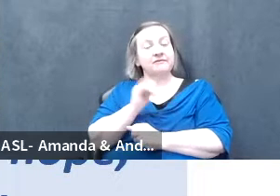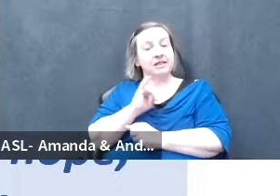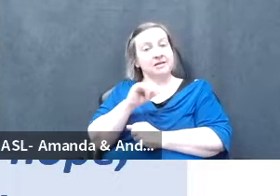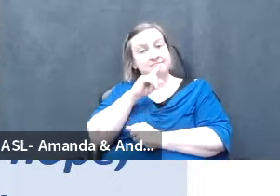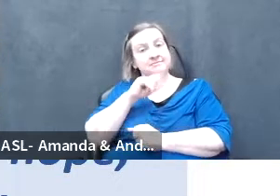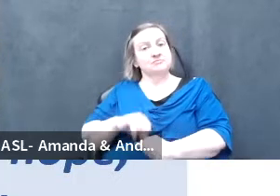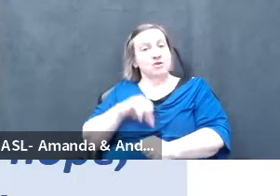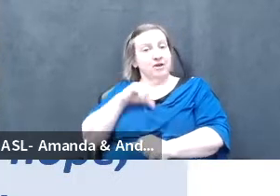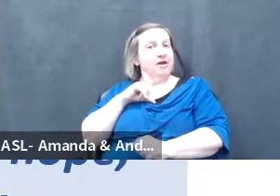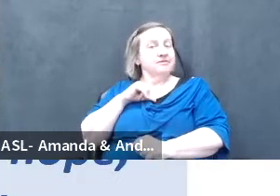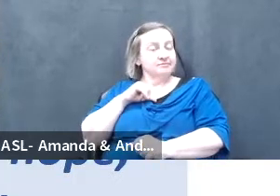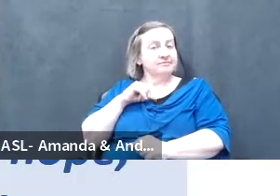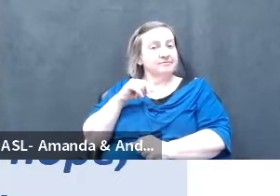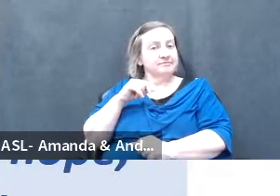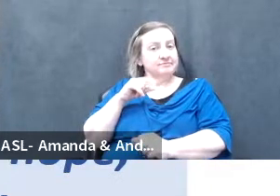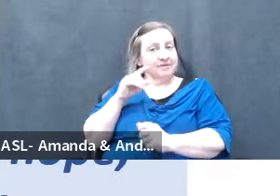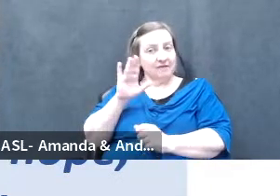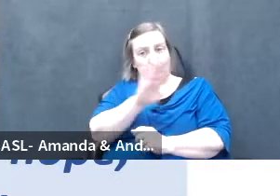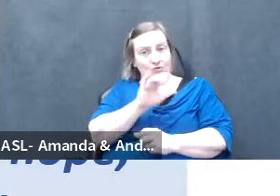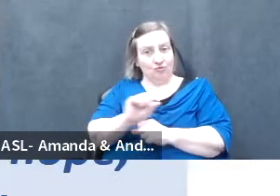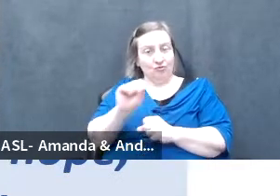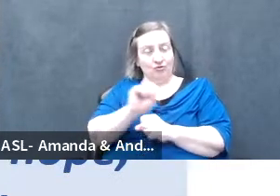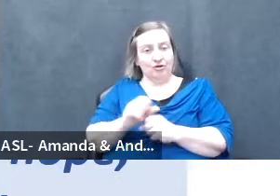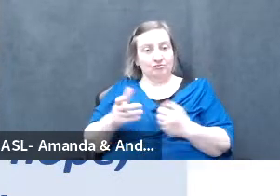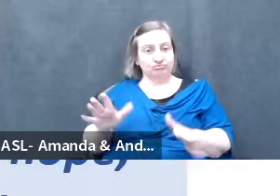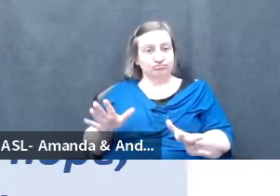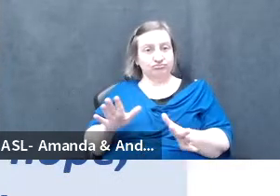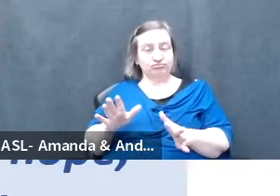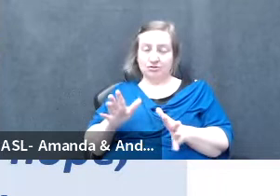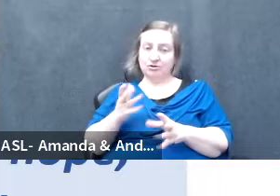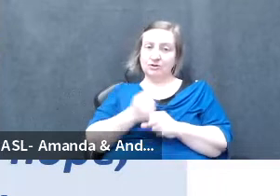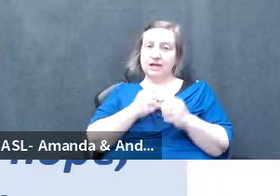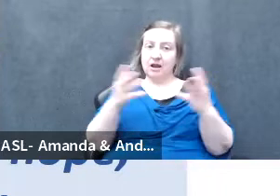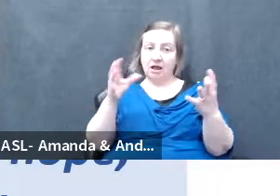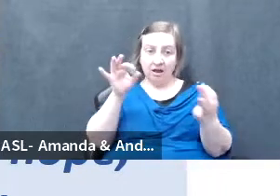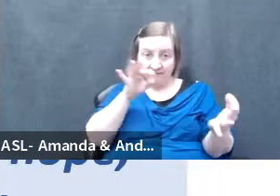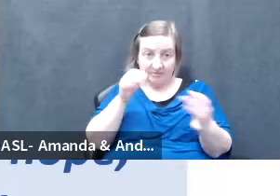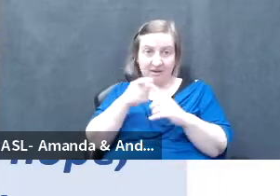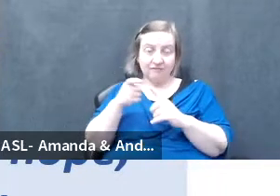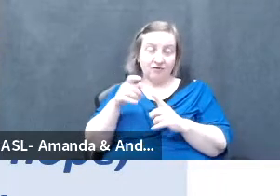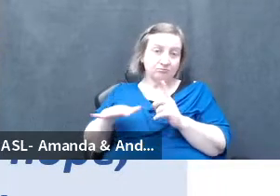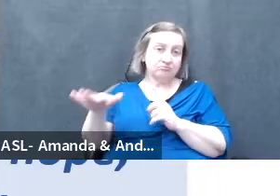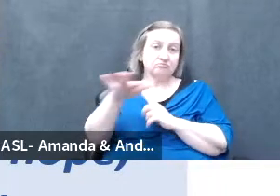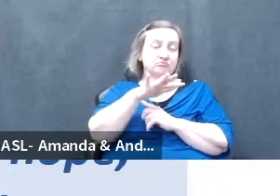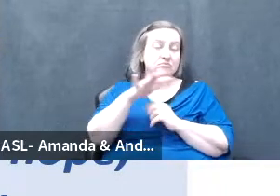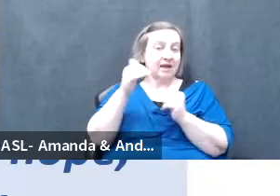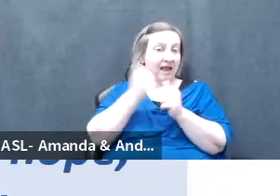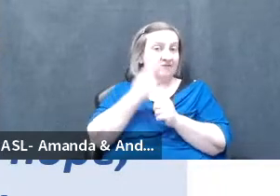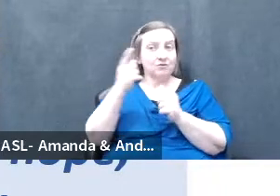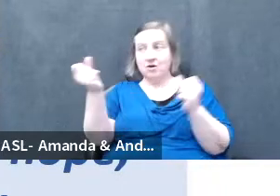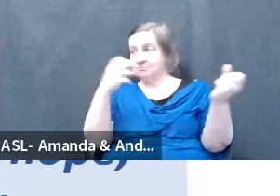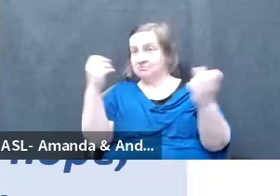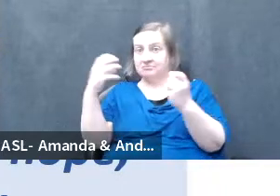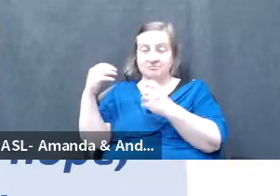of and of the work you all did to get a lot of feedback from across the board from everybody who's